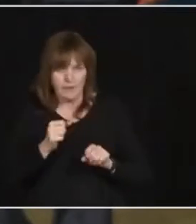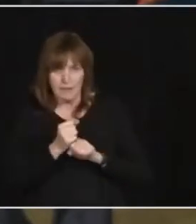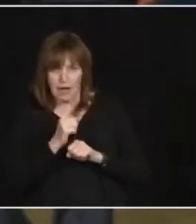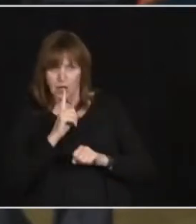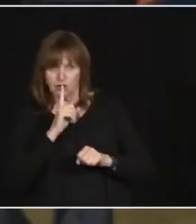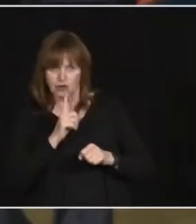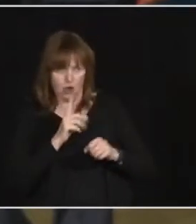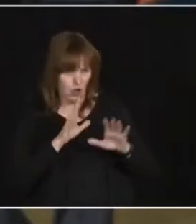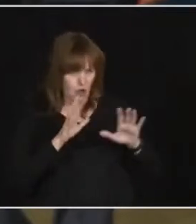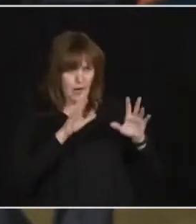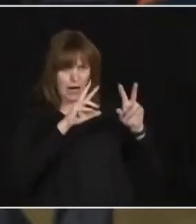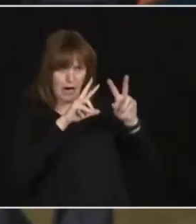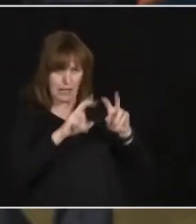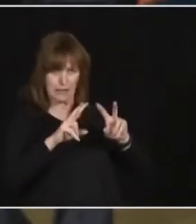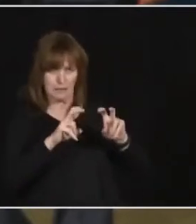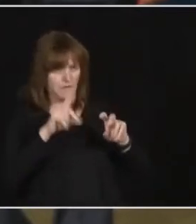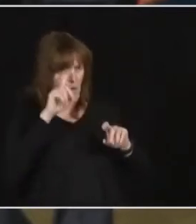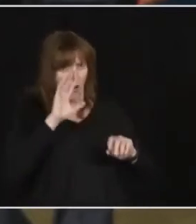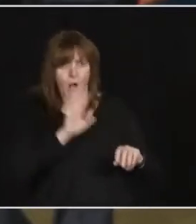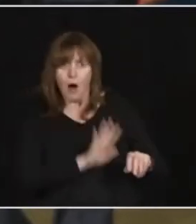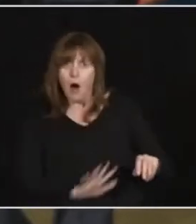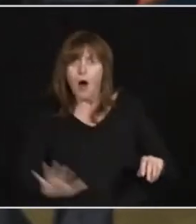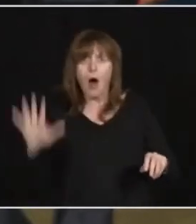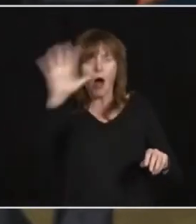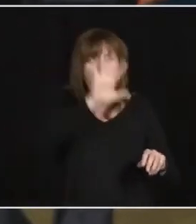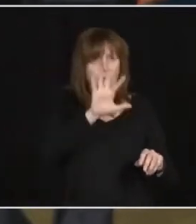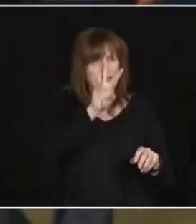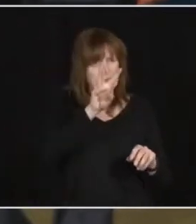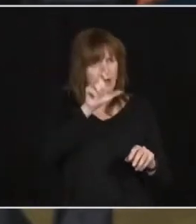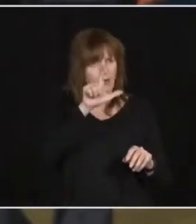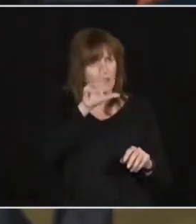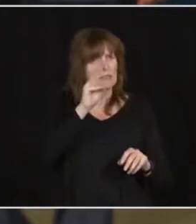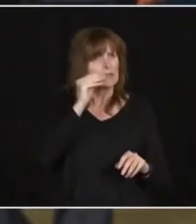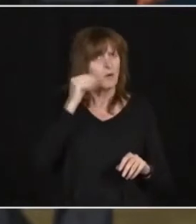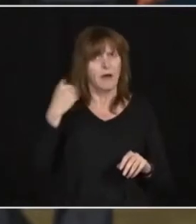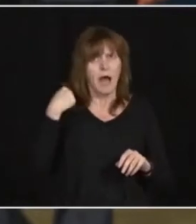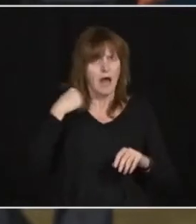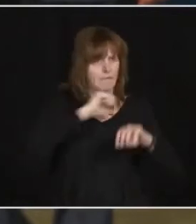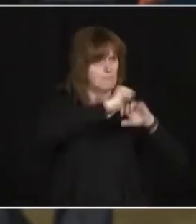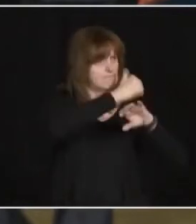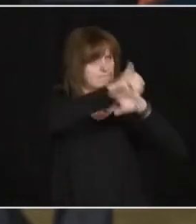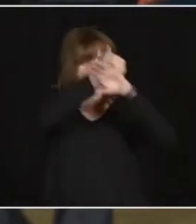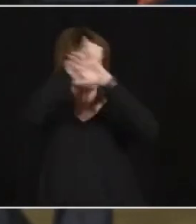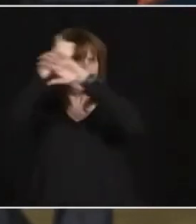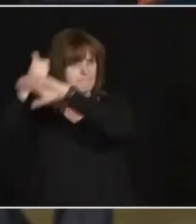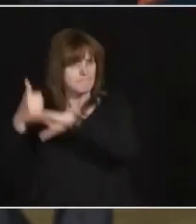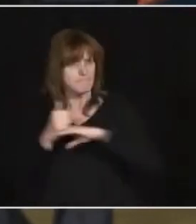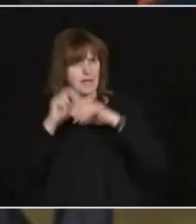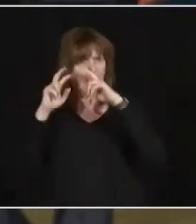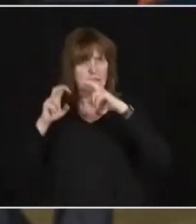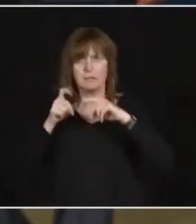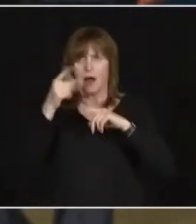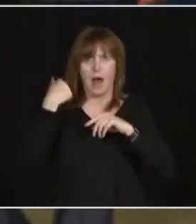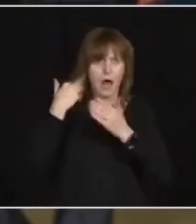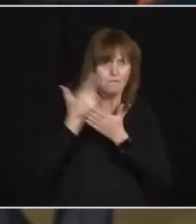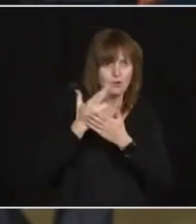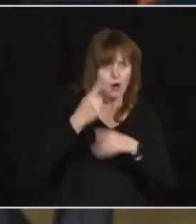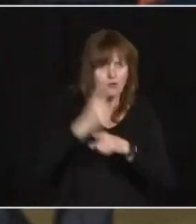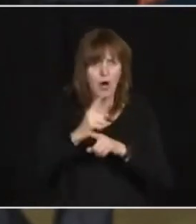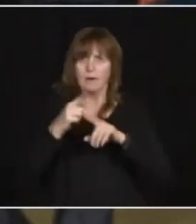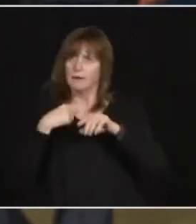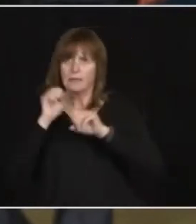626 long-term care homes to ensure that resources are most effectively deployed, and issued